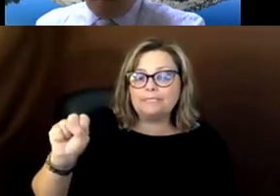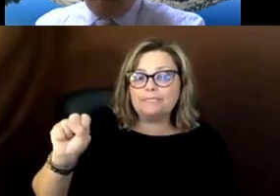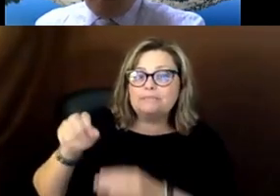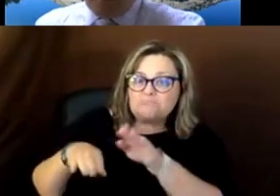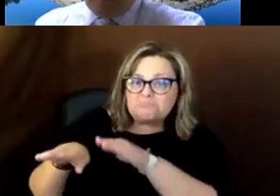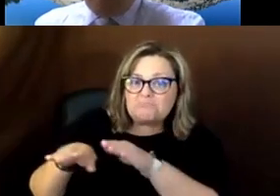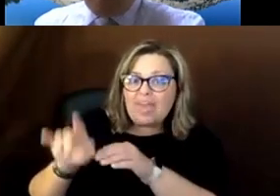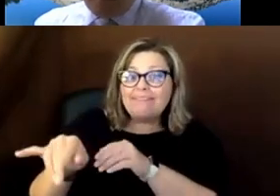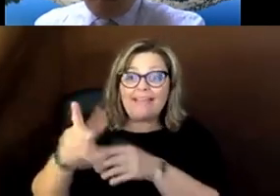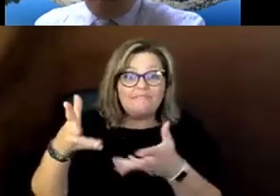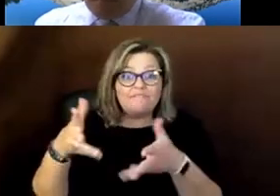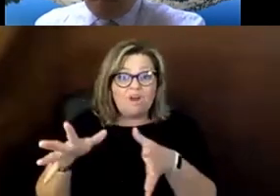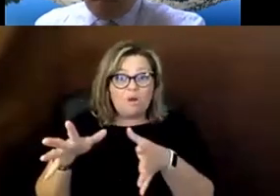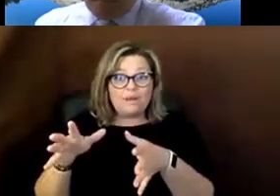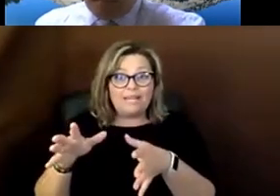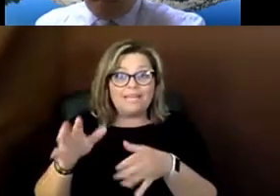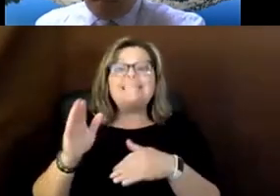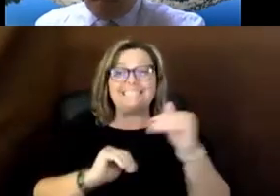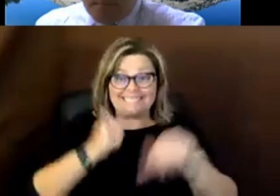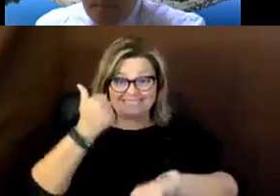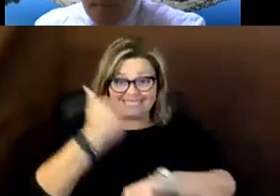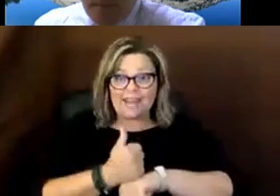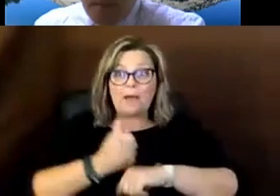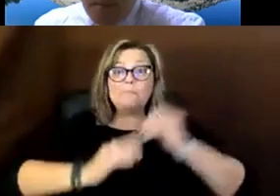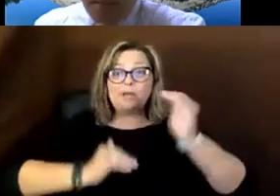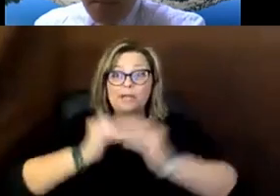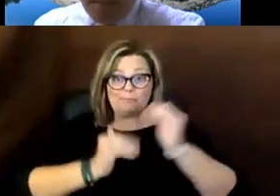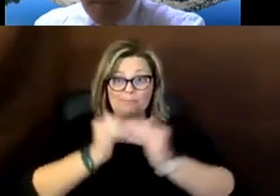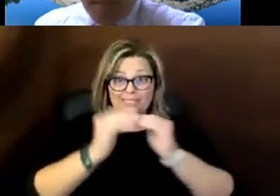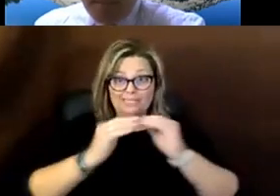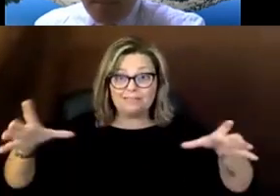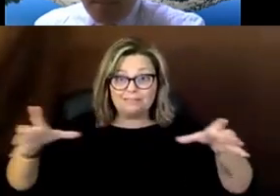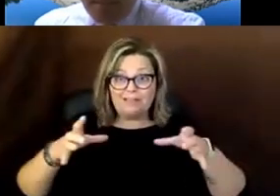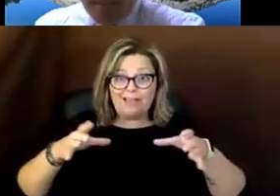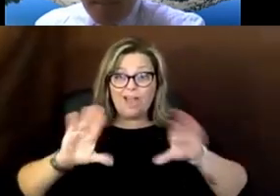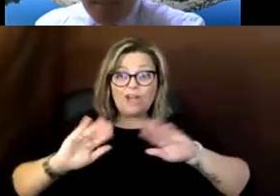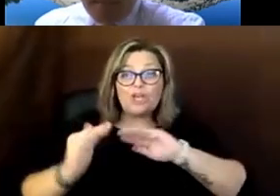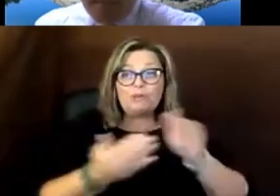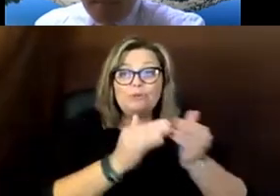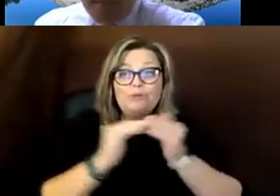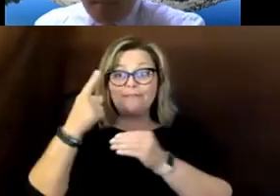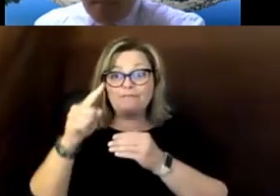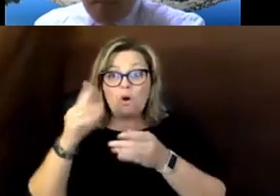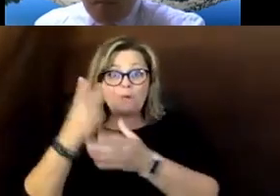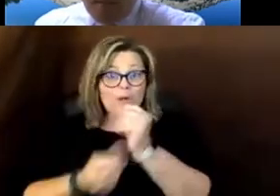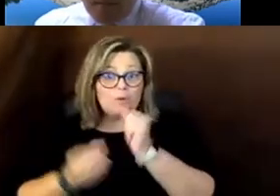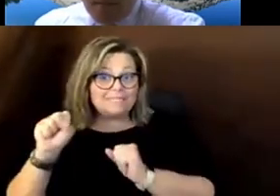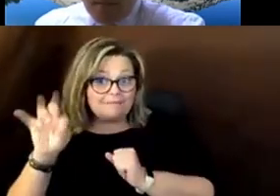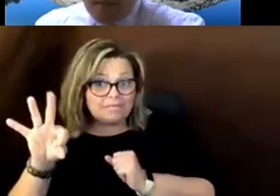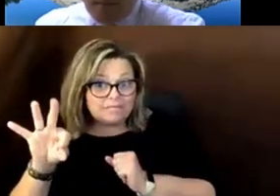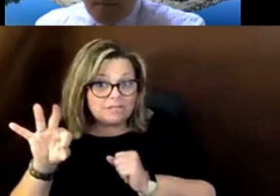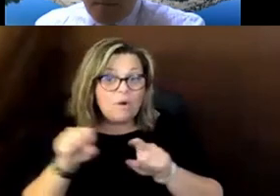living communities in the Bay Area and in Sacramento that includes, and they just